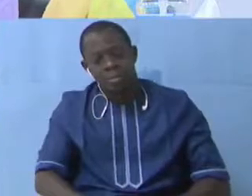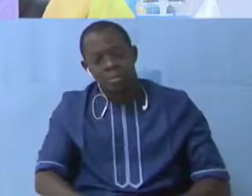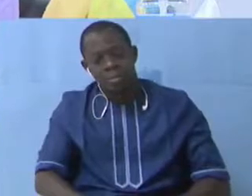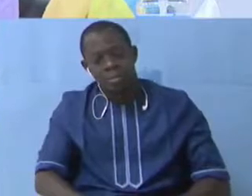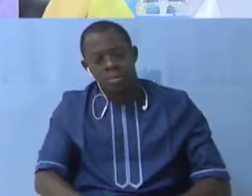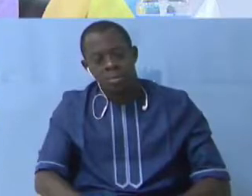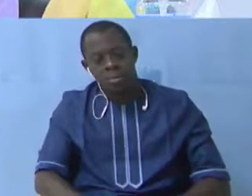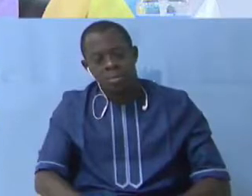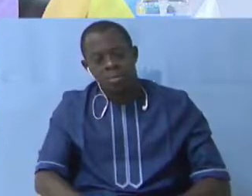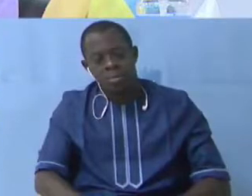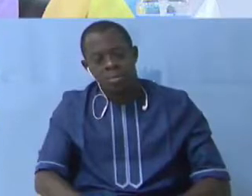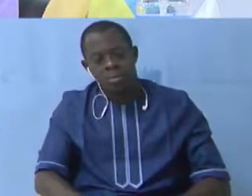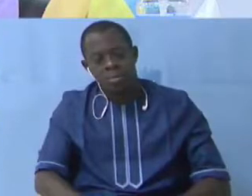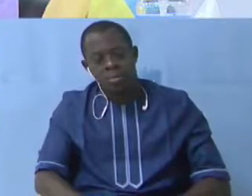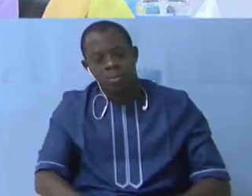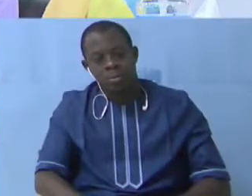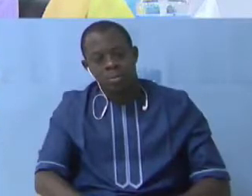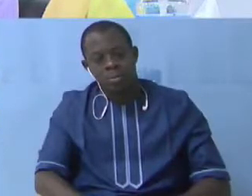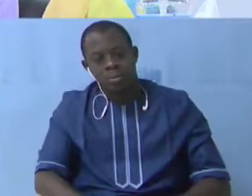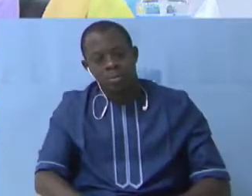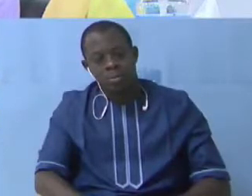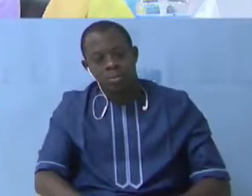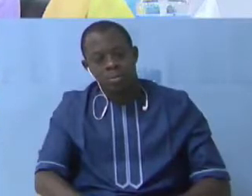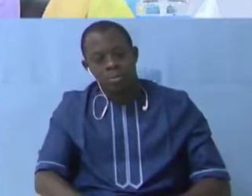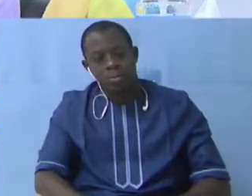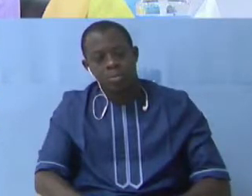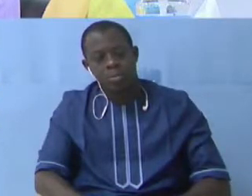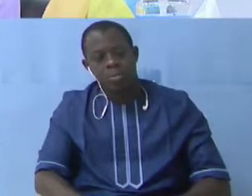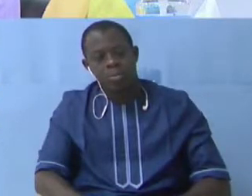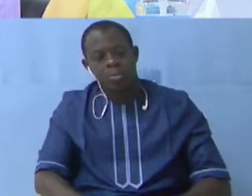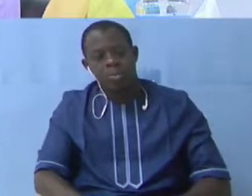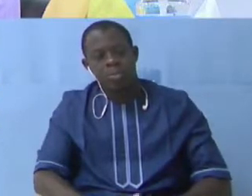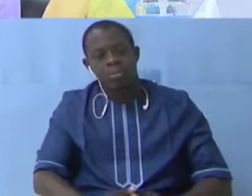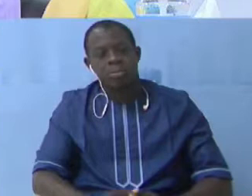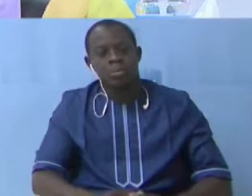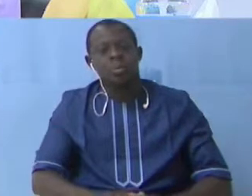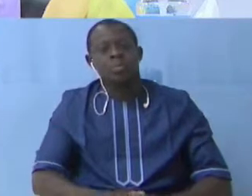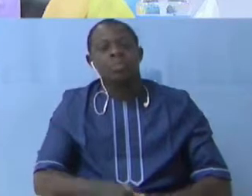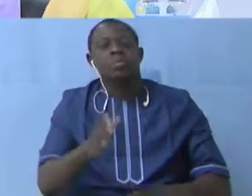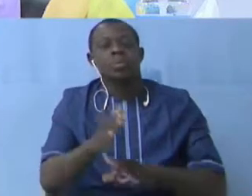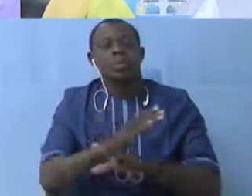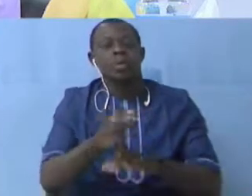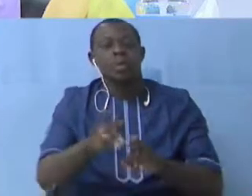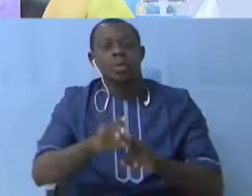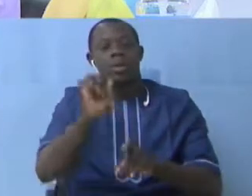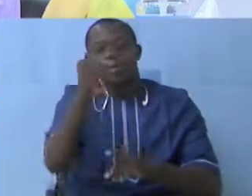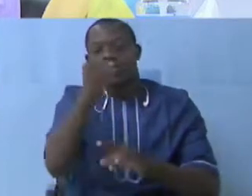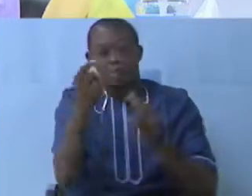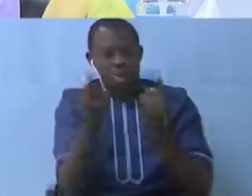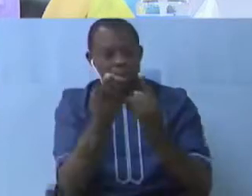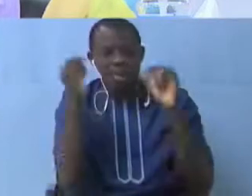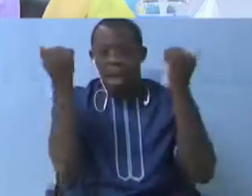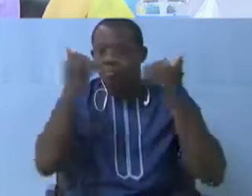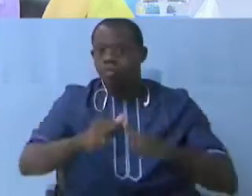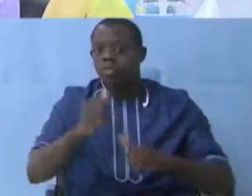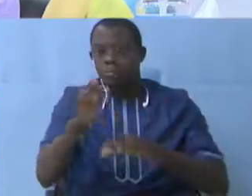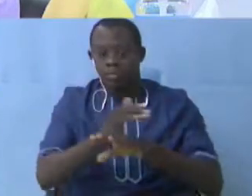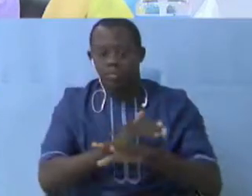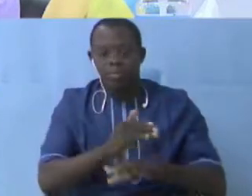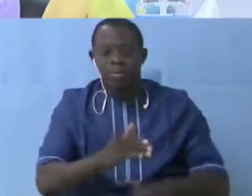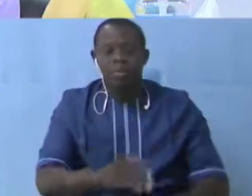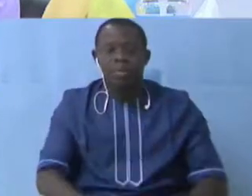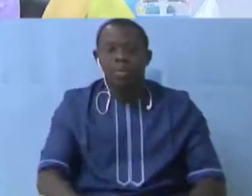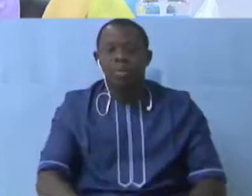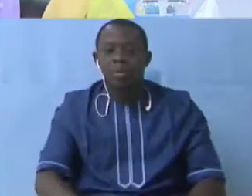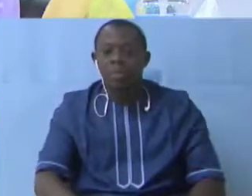A tragic situation happened at the same time. Lu metti nag dal di am ci benn jamono boobu.